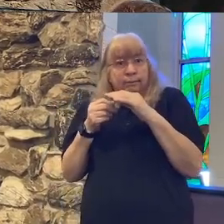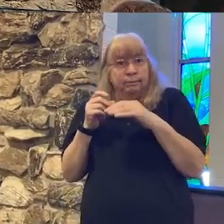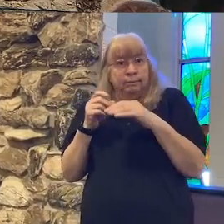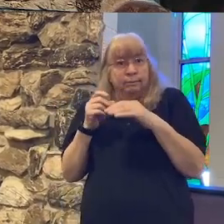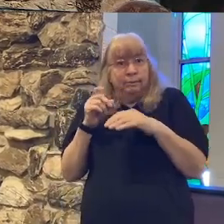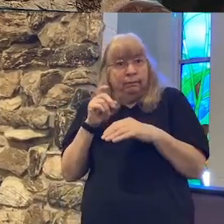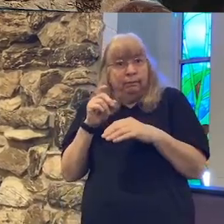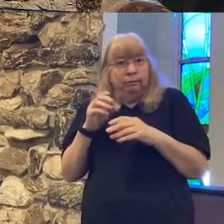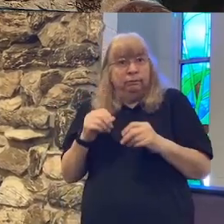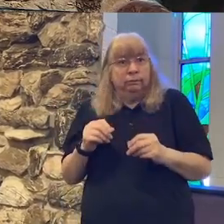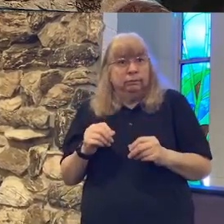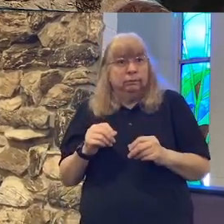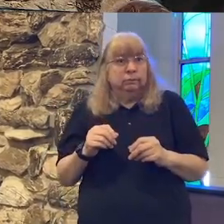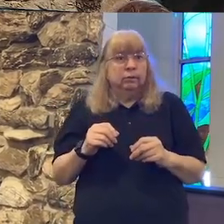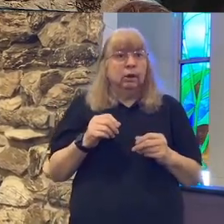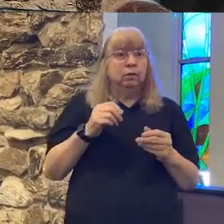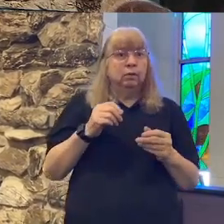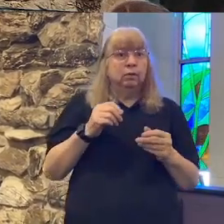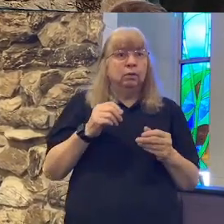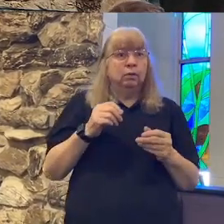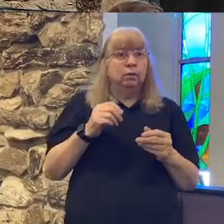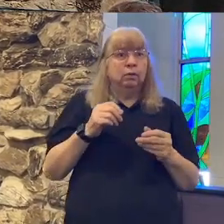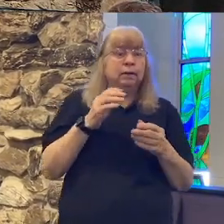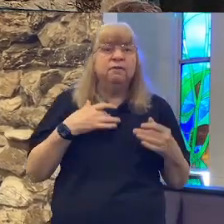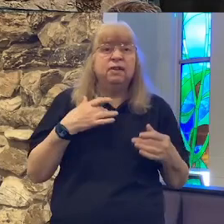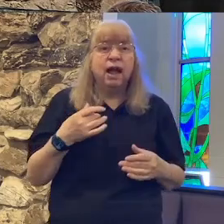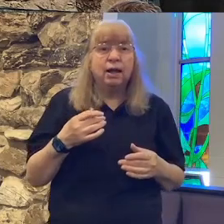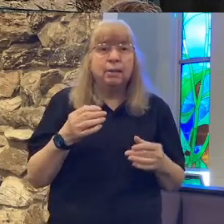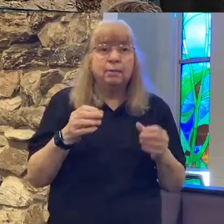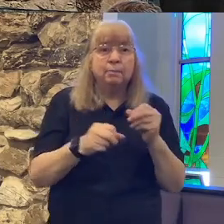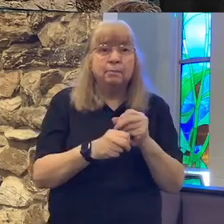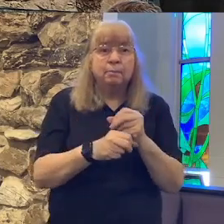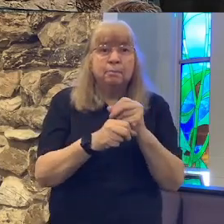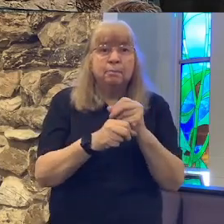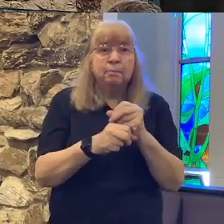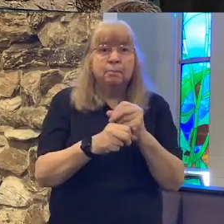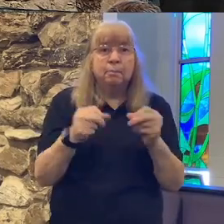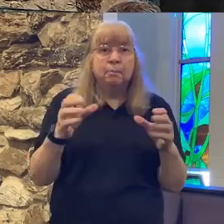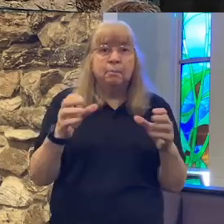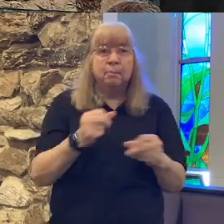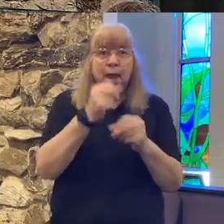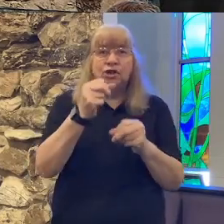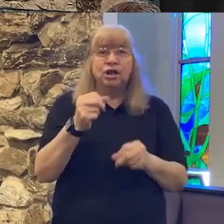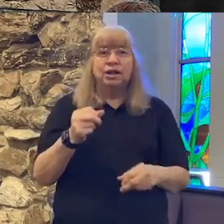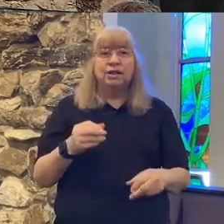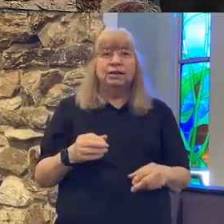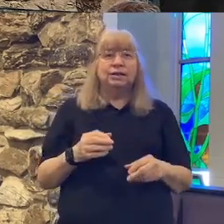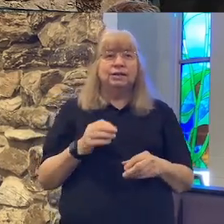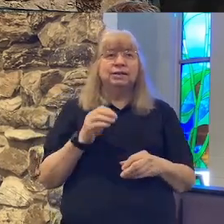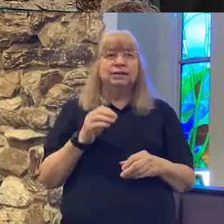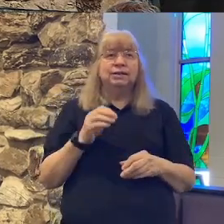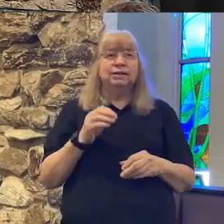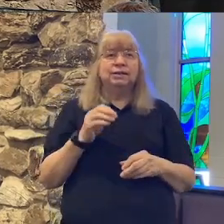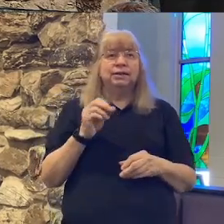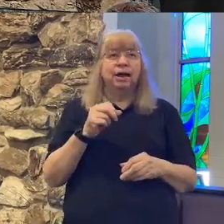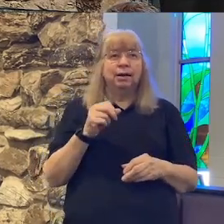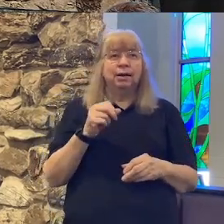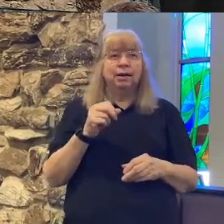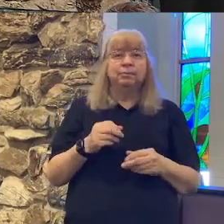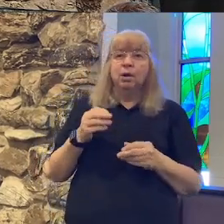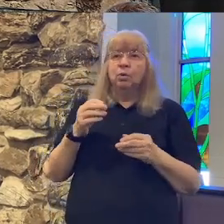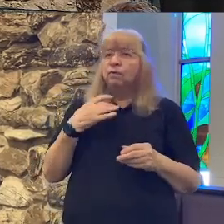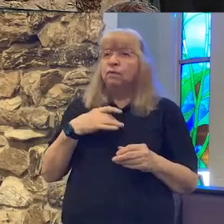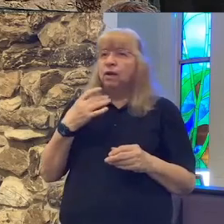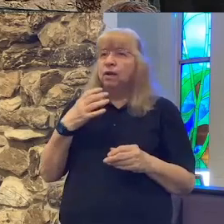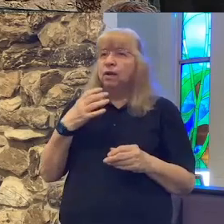Would it feel like Hilton Magic? We've got our age kid here. You bet. Hilton Magic. Would it feel like